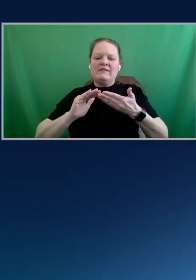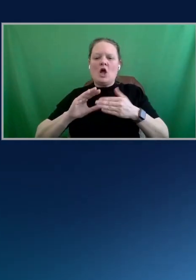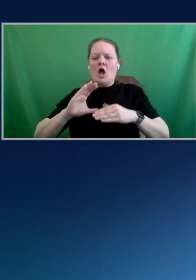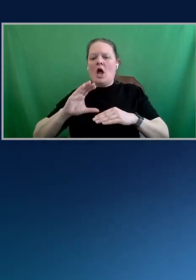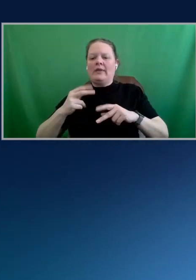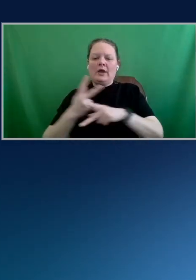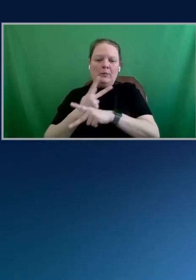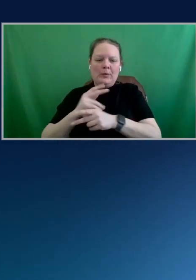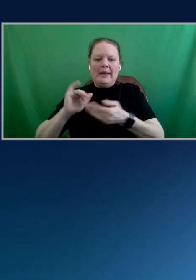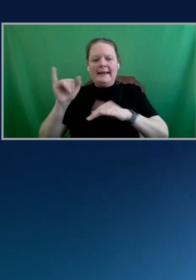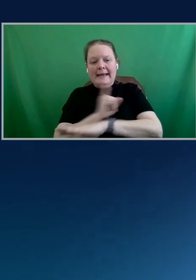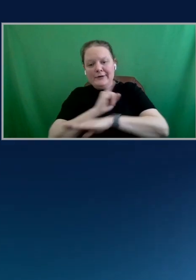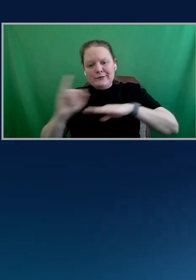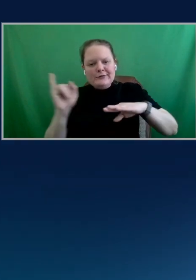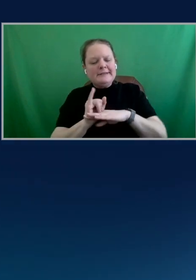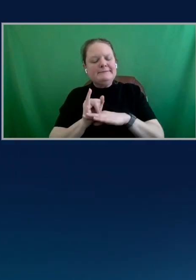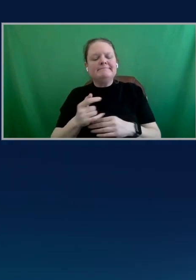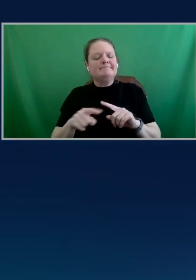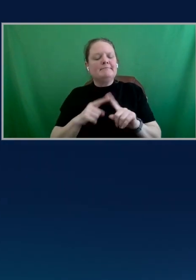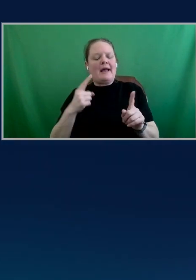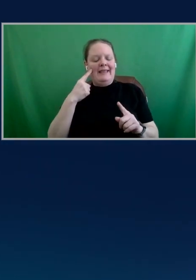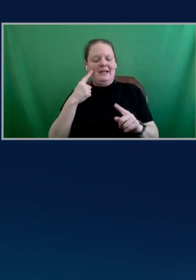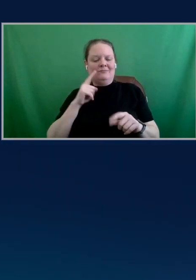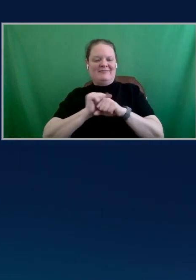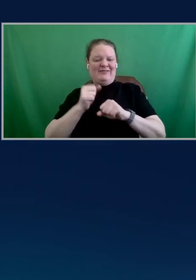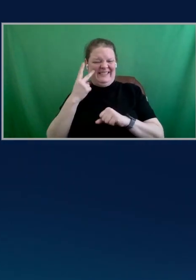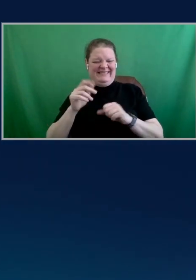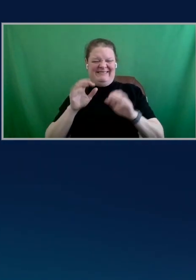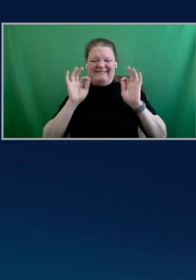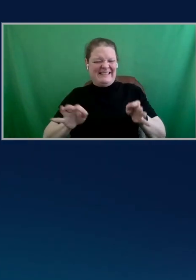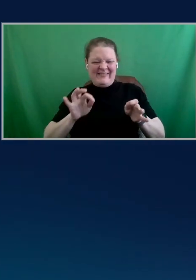I think we've seen that definitely has not had that